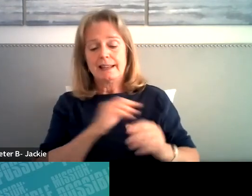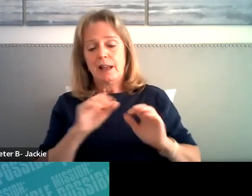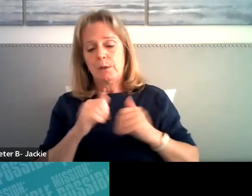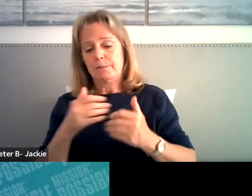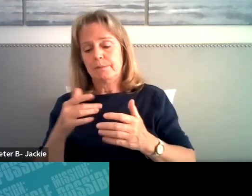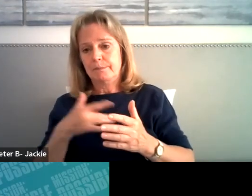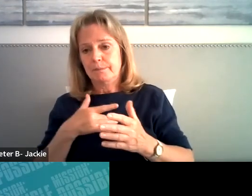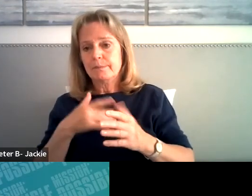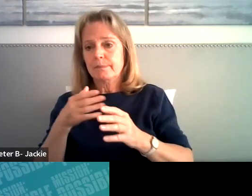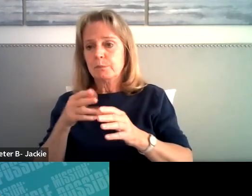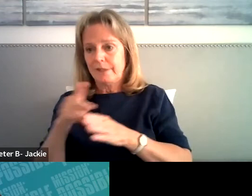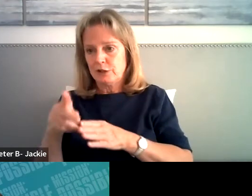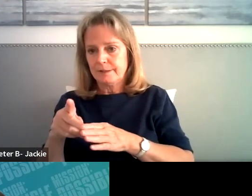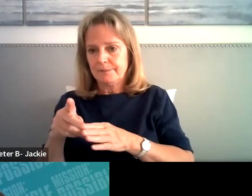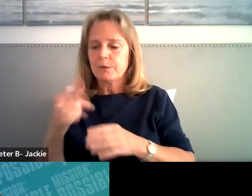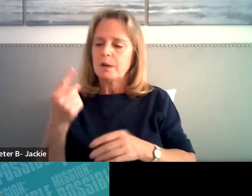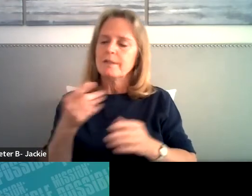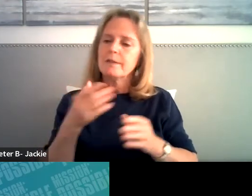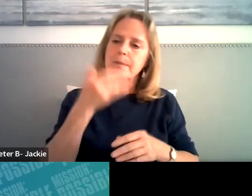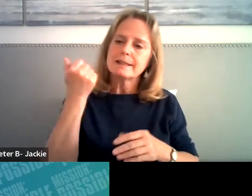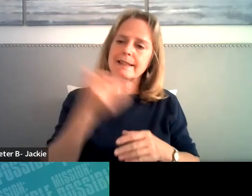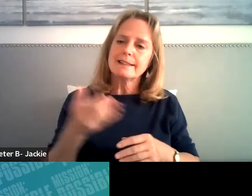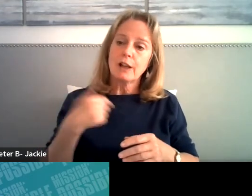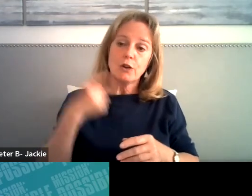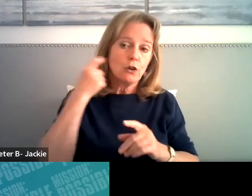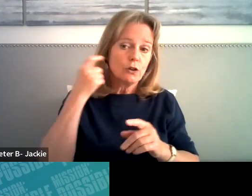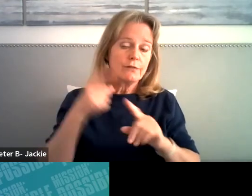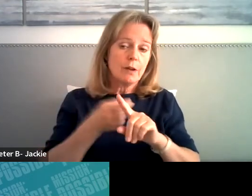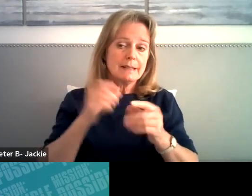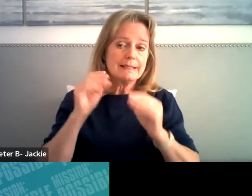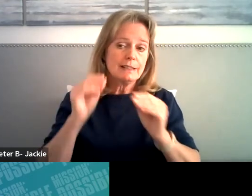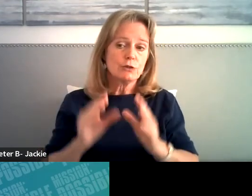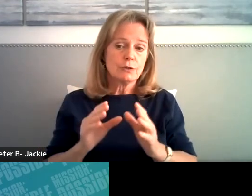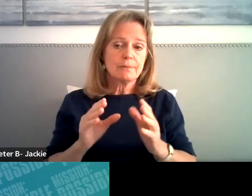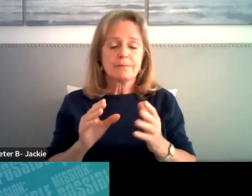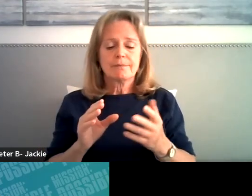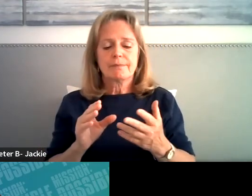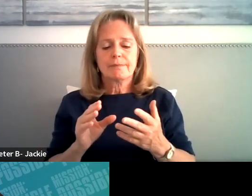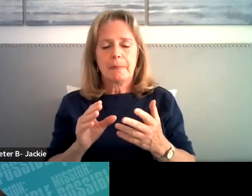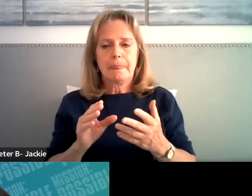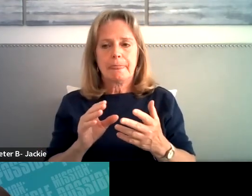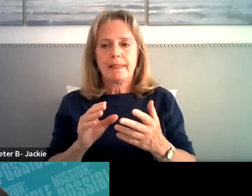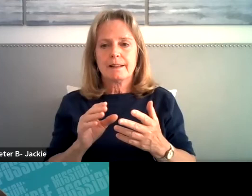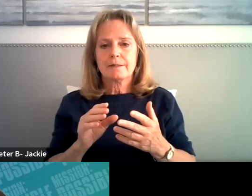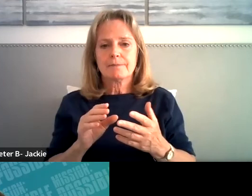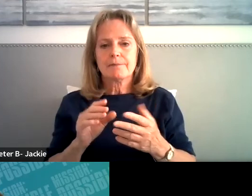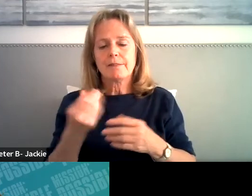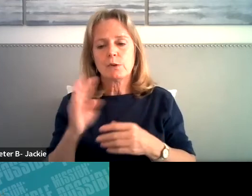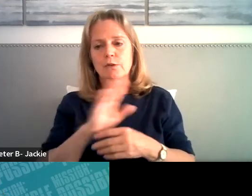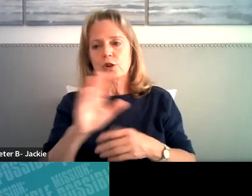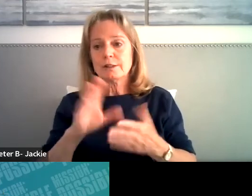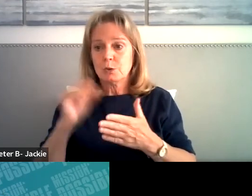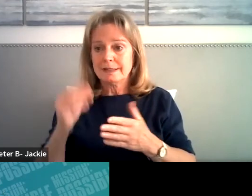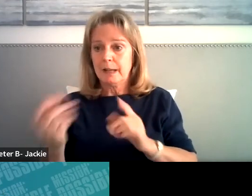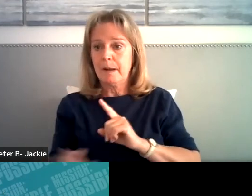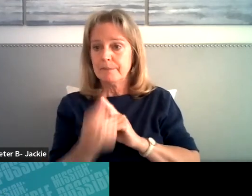of the best things that I heard from a teacher is when a few of her students came up to her